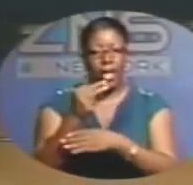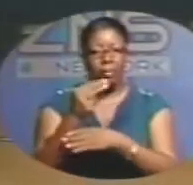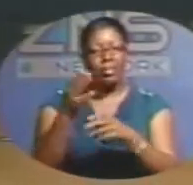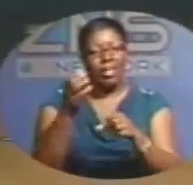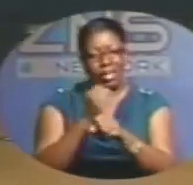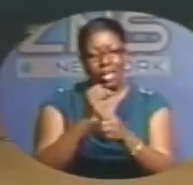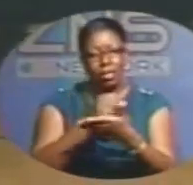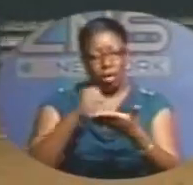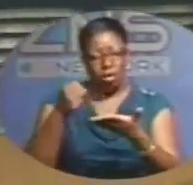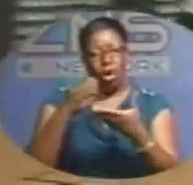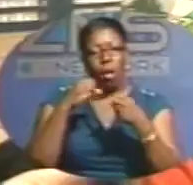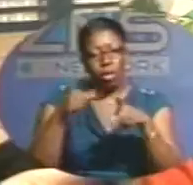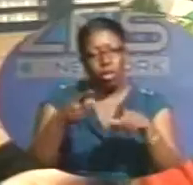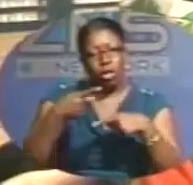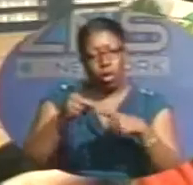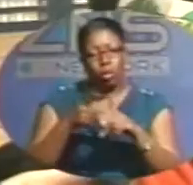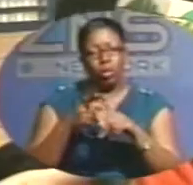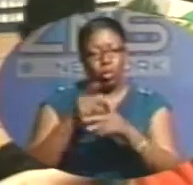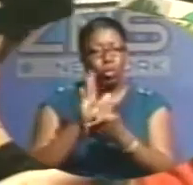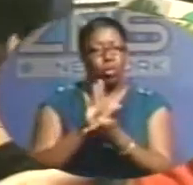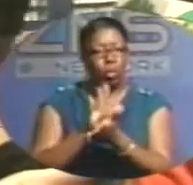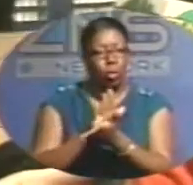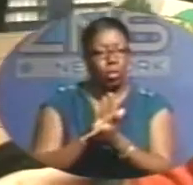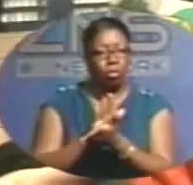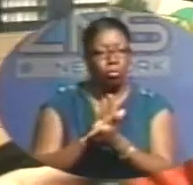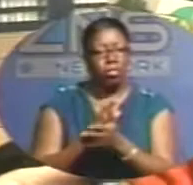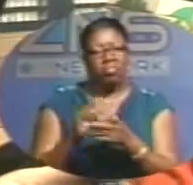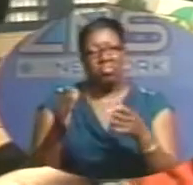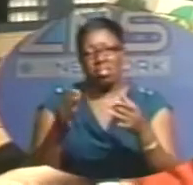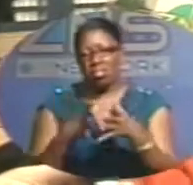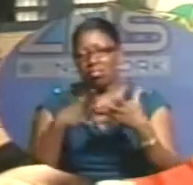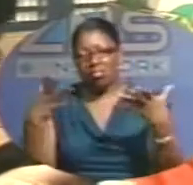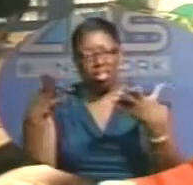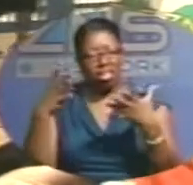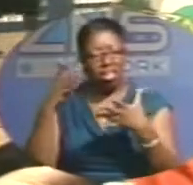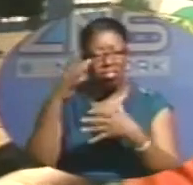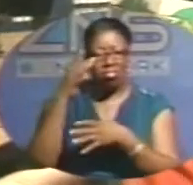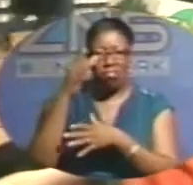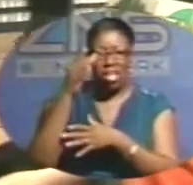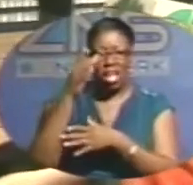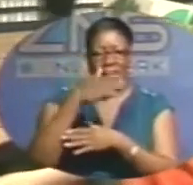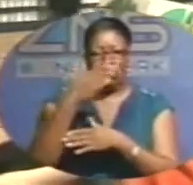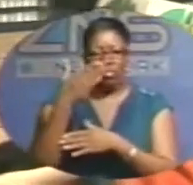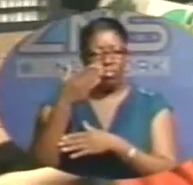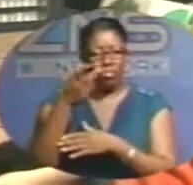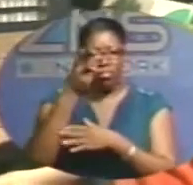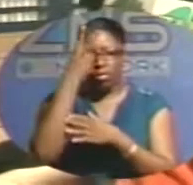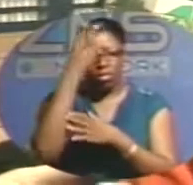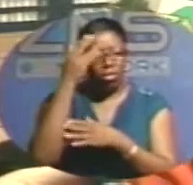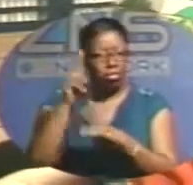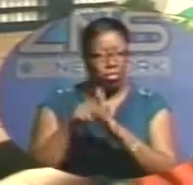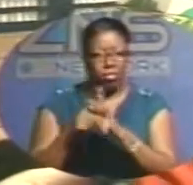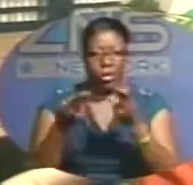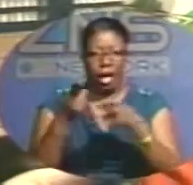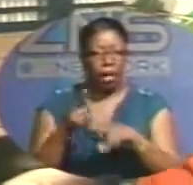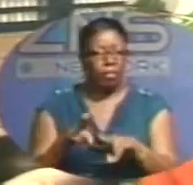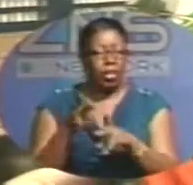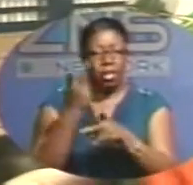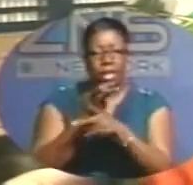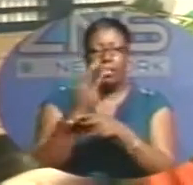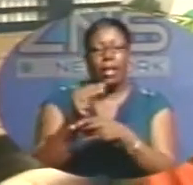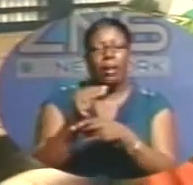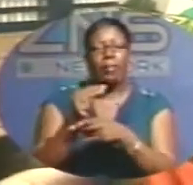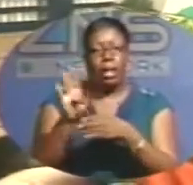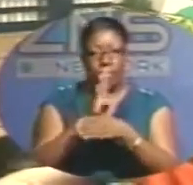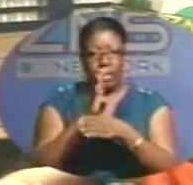scholarship opportunities to go to school. You know what I mean? There's a lot of foolishness going on today. And a couple hours, you keep them busy in a